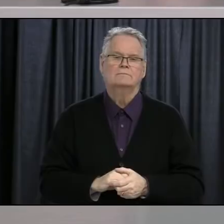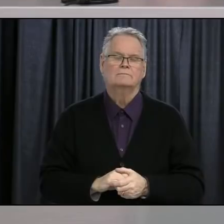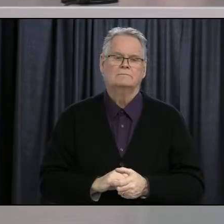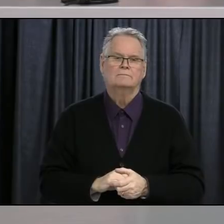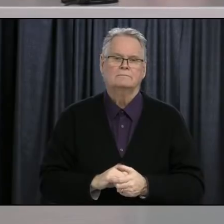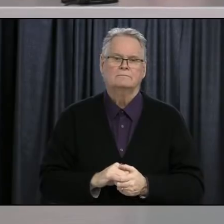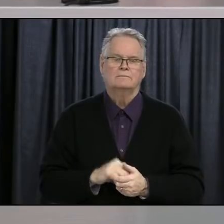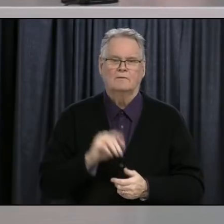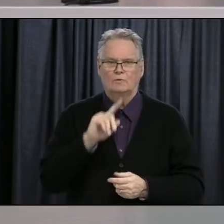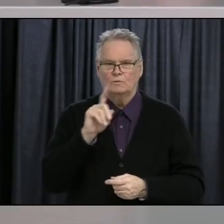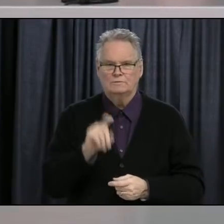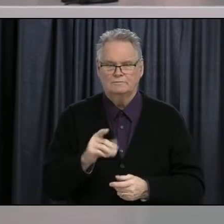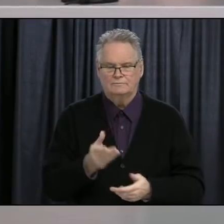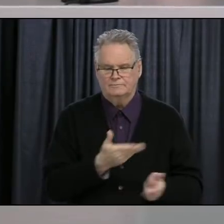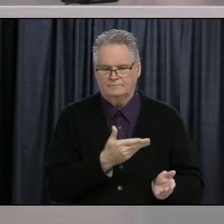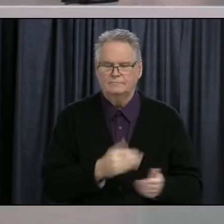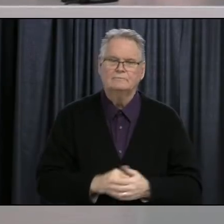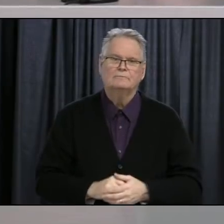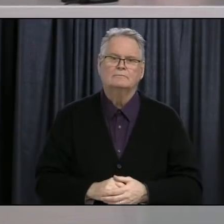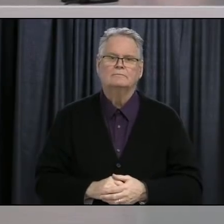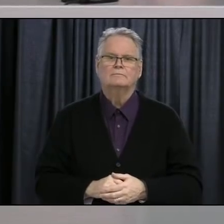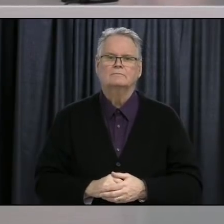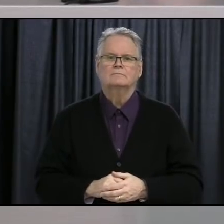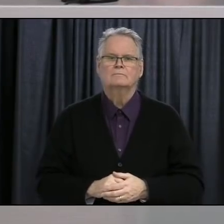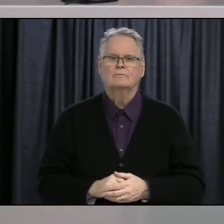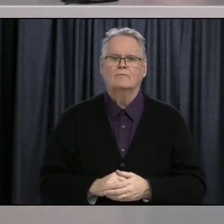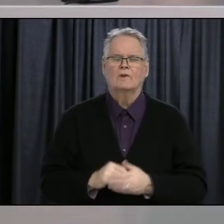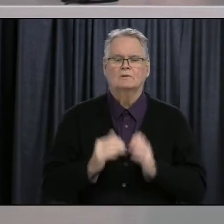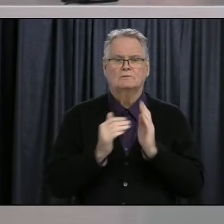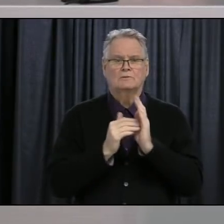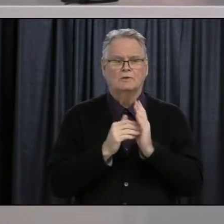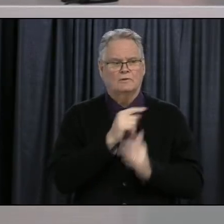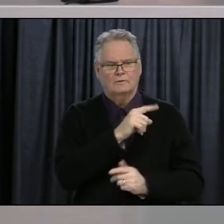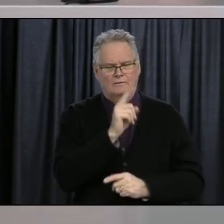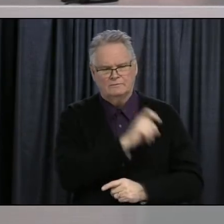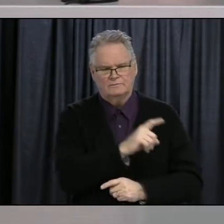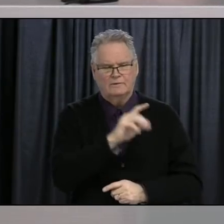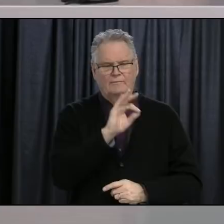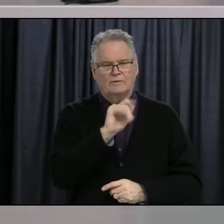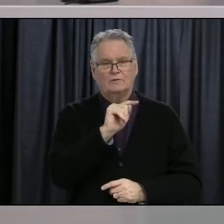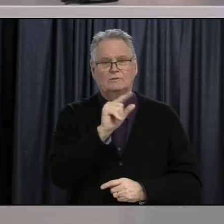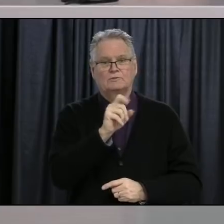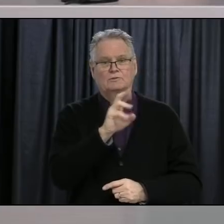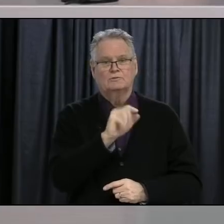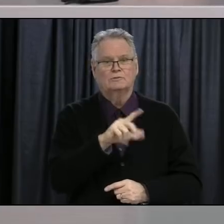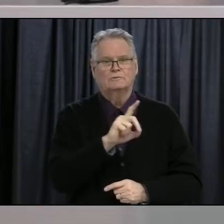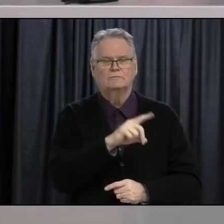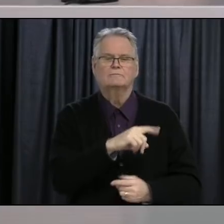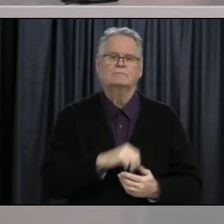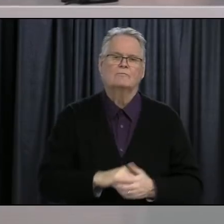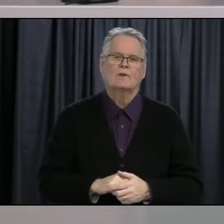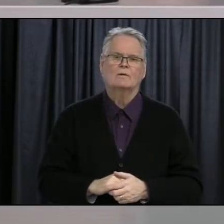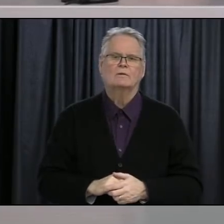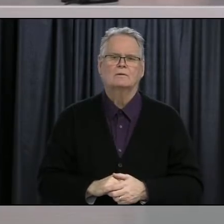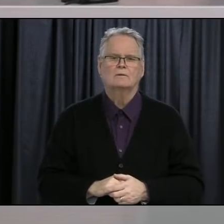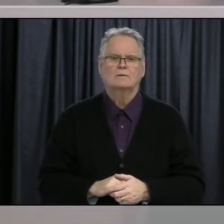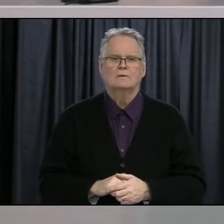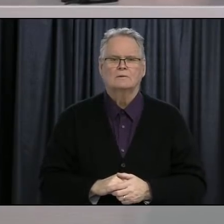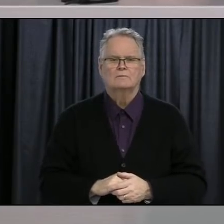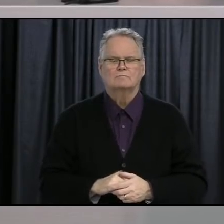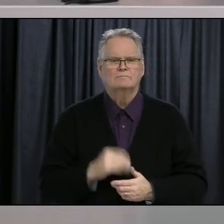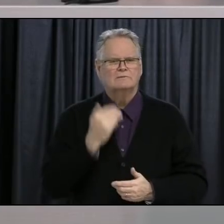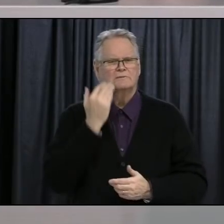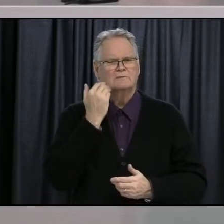Thank you. Dr. Fitzgerald, you noted in your opening about needing to adhere to the restrictions, particularly when it comes to non-essential